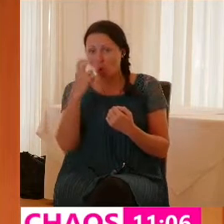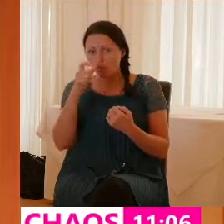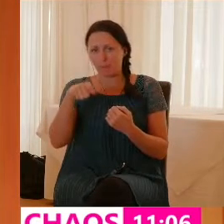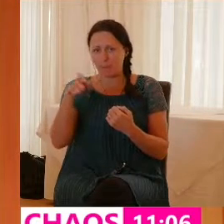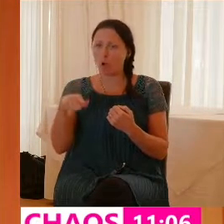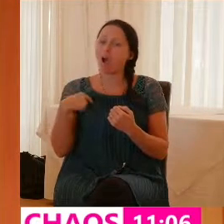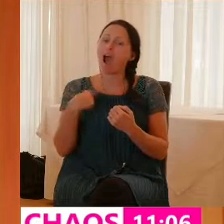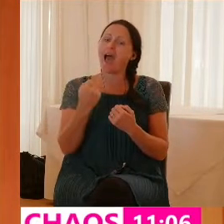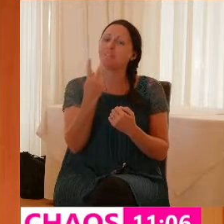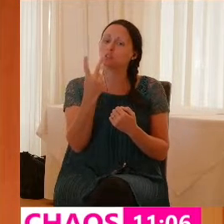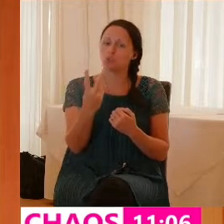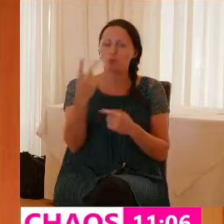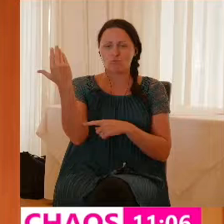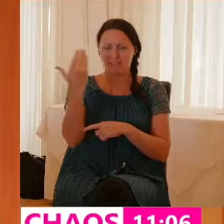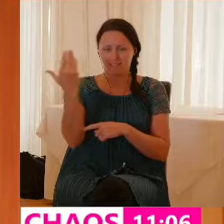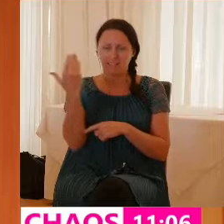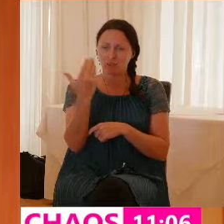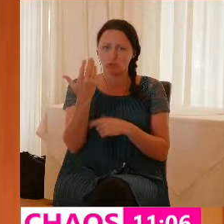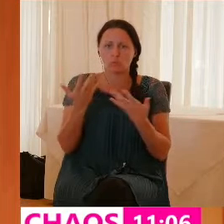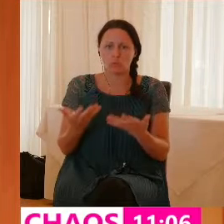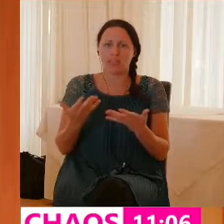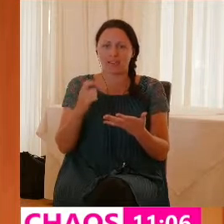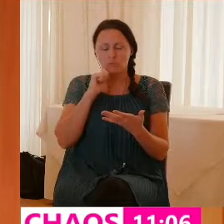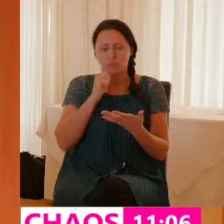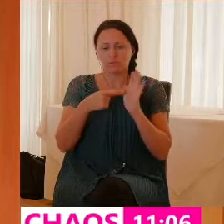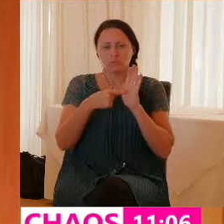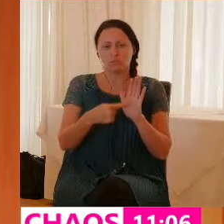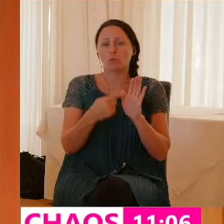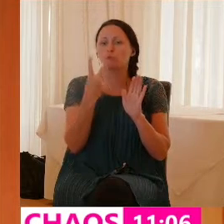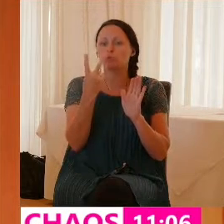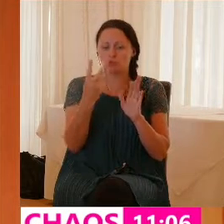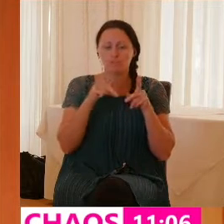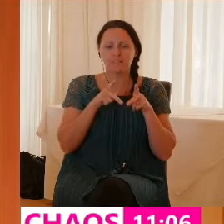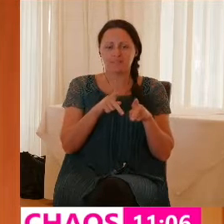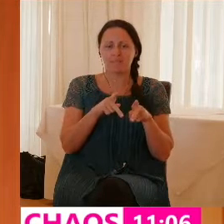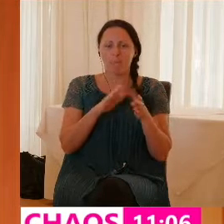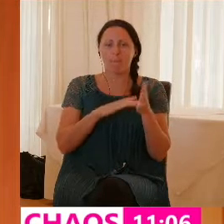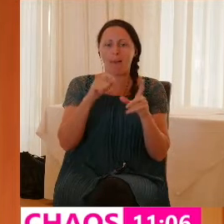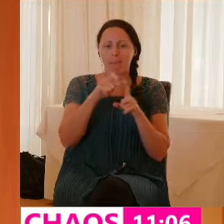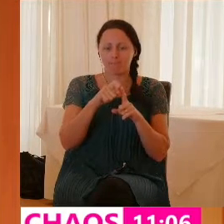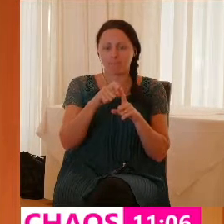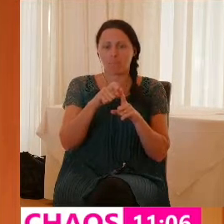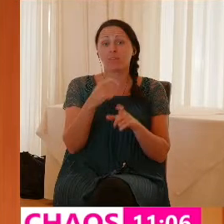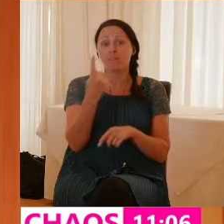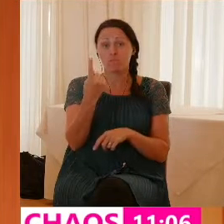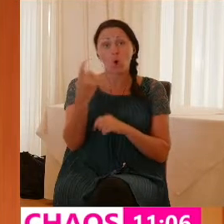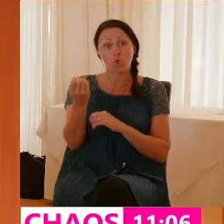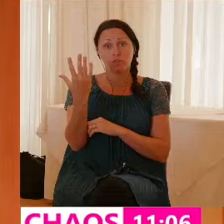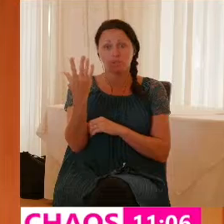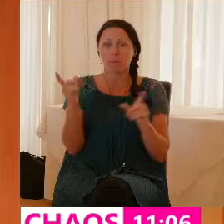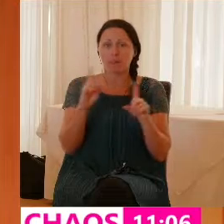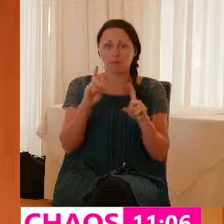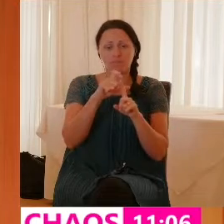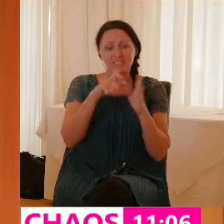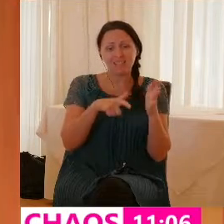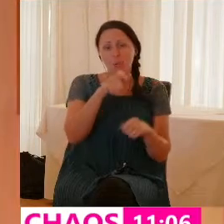2 presentations indeed. I'm going to show 2 system maps indeed. One, the first for disabled people and